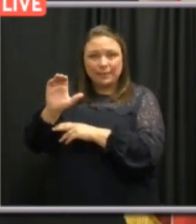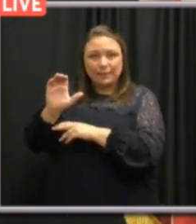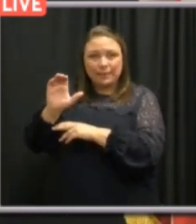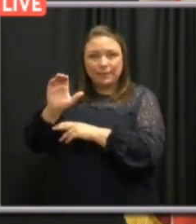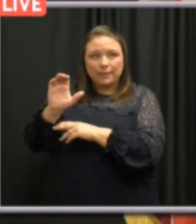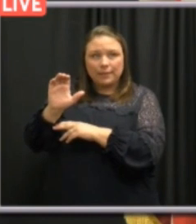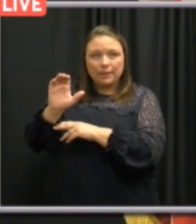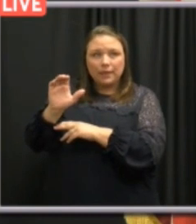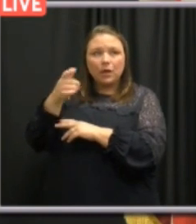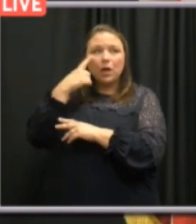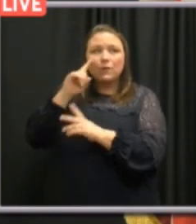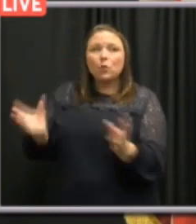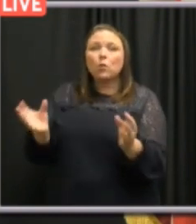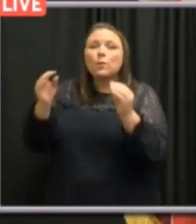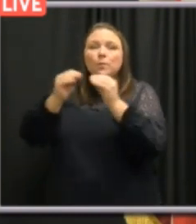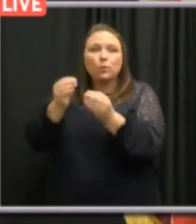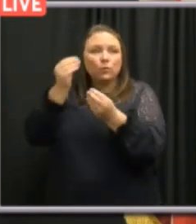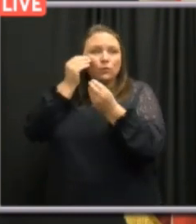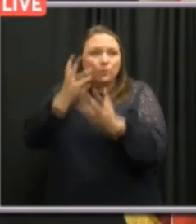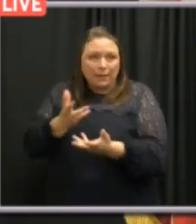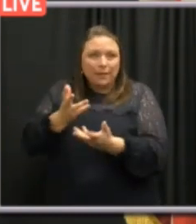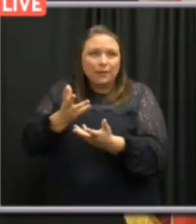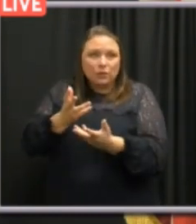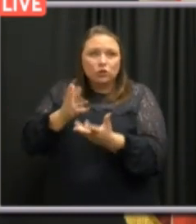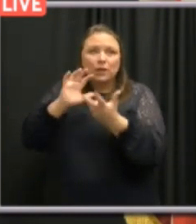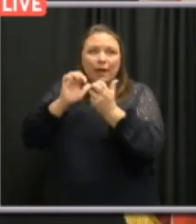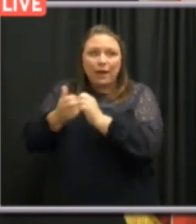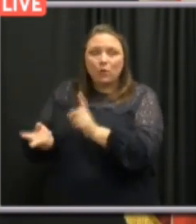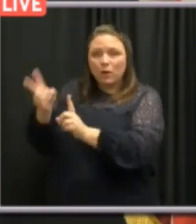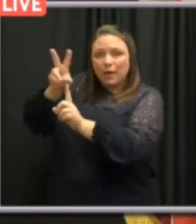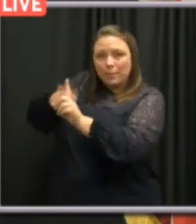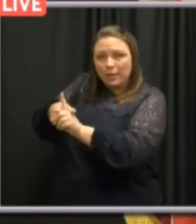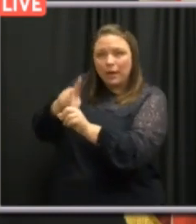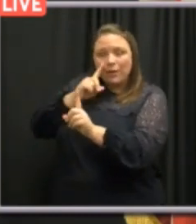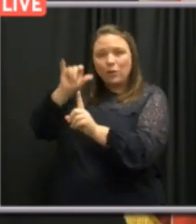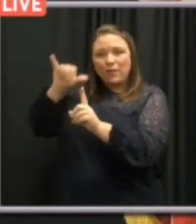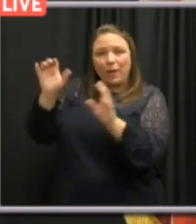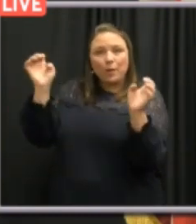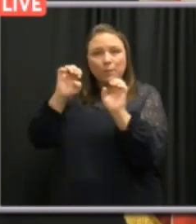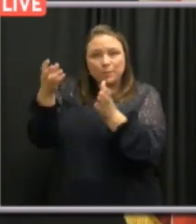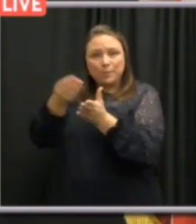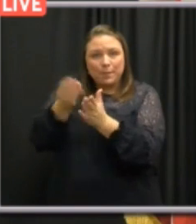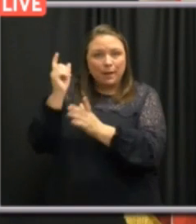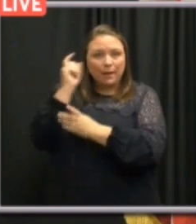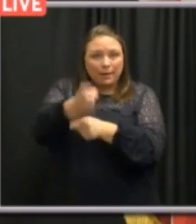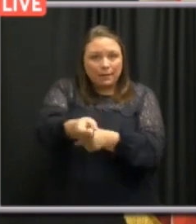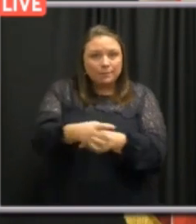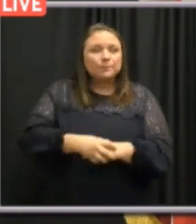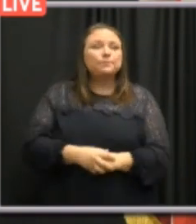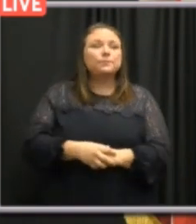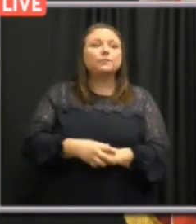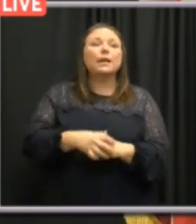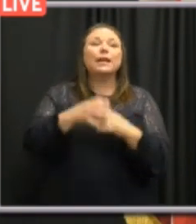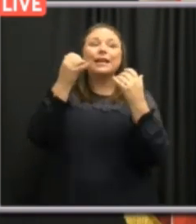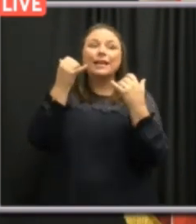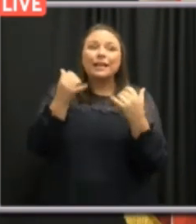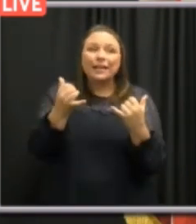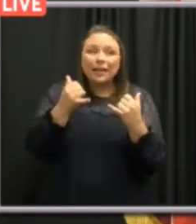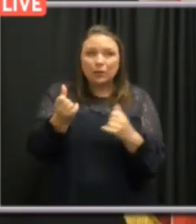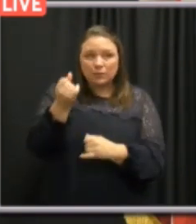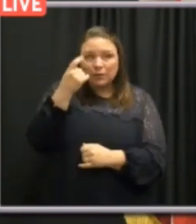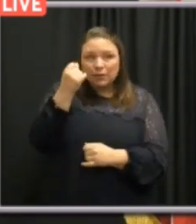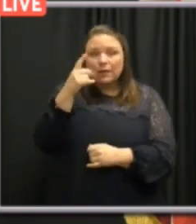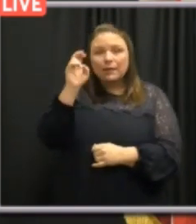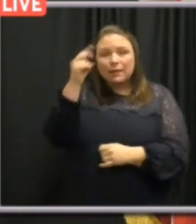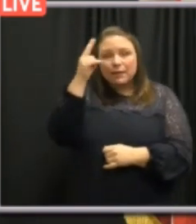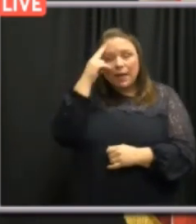nashville.gov/MAC for more information how to apply for these emergency funds. Now, until further notice, the Nashville